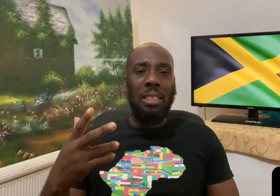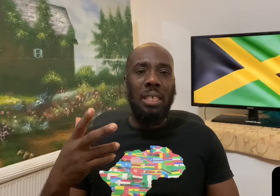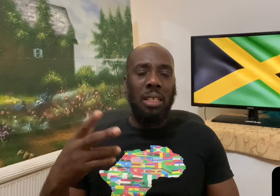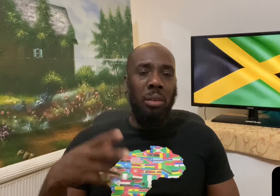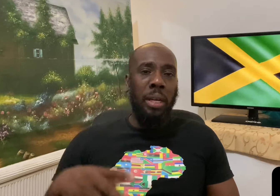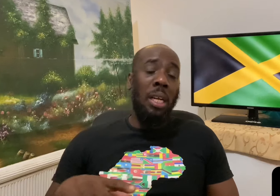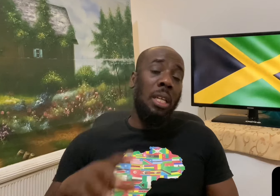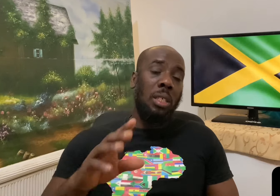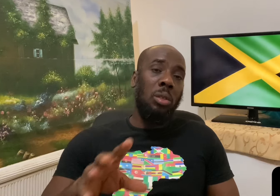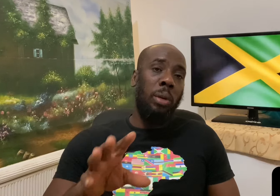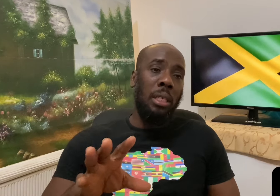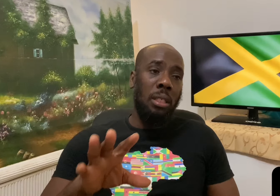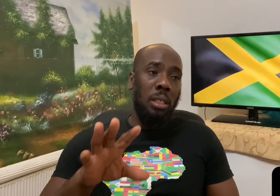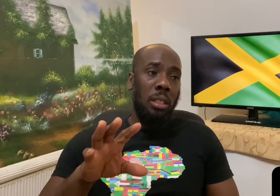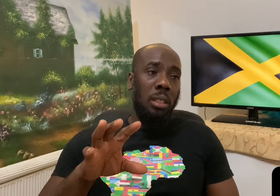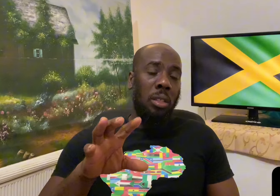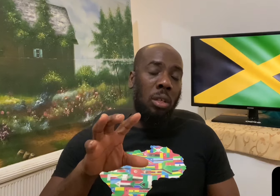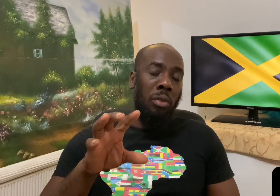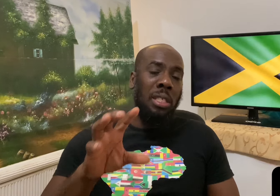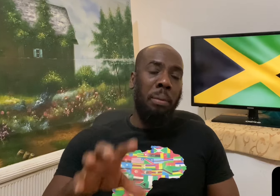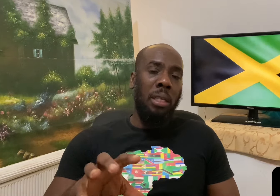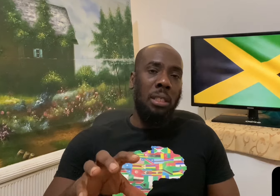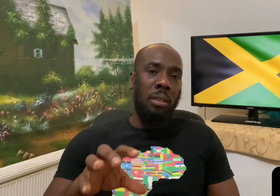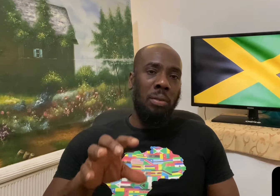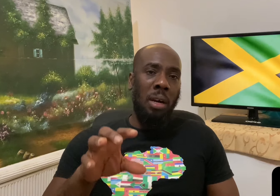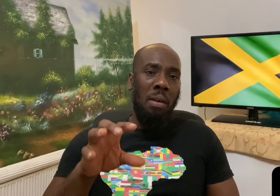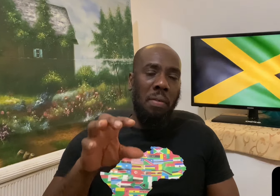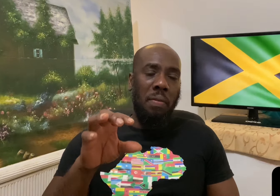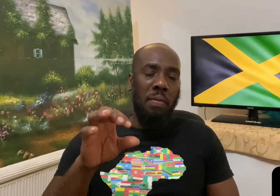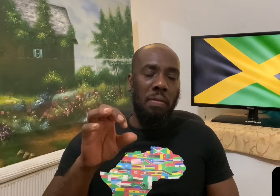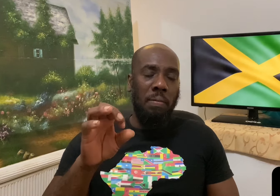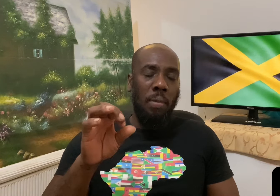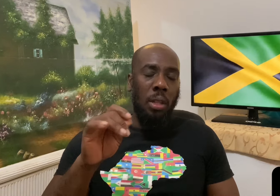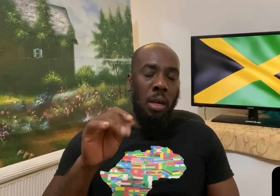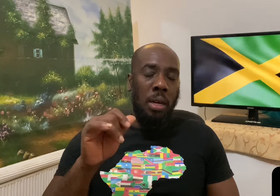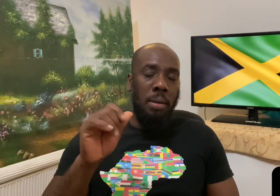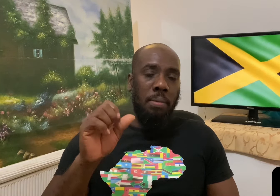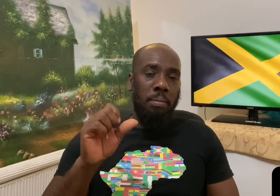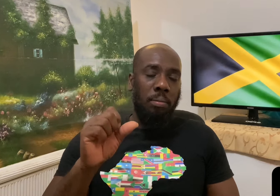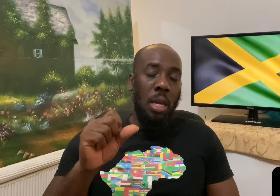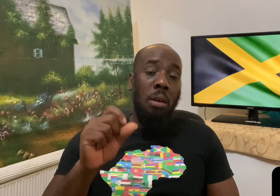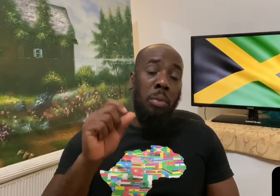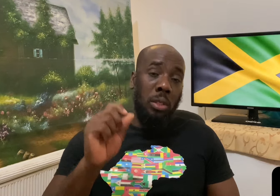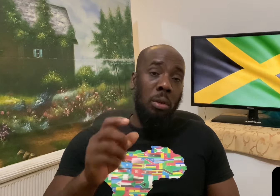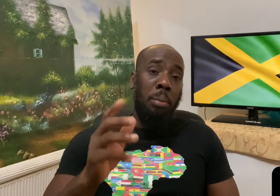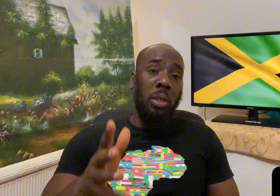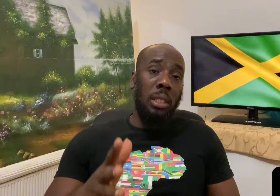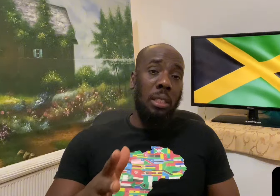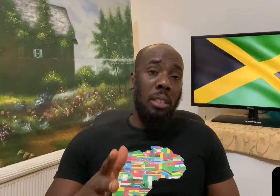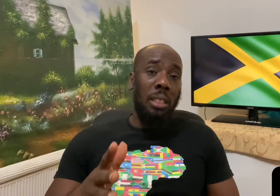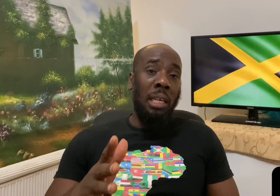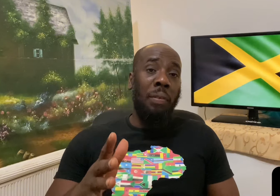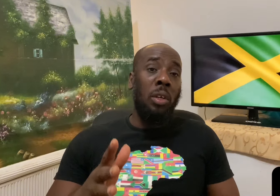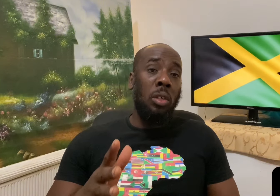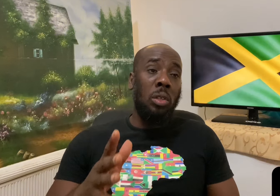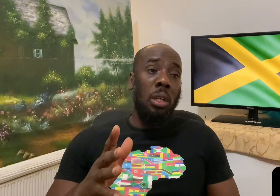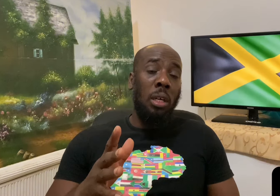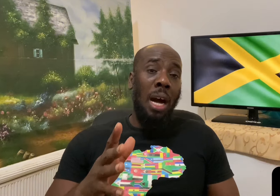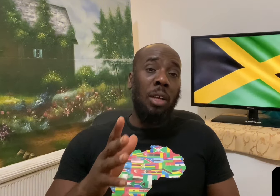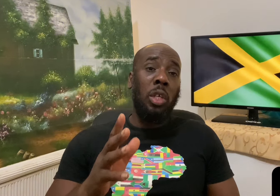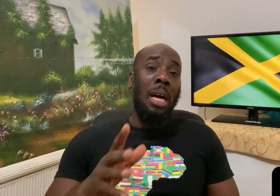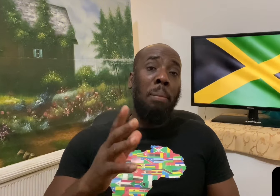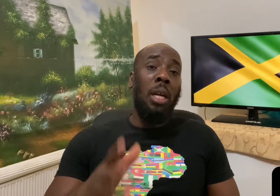understand. Anyway, let's listen to the response of President Ramaphosa if you're